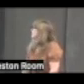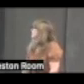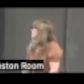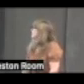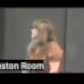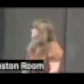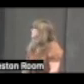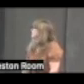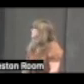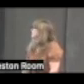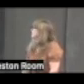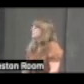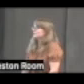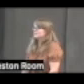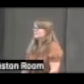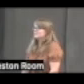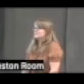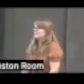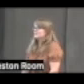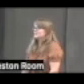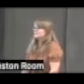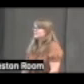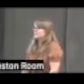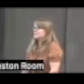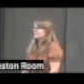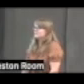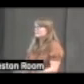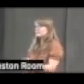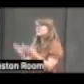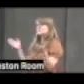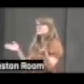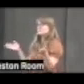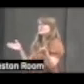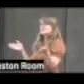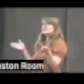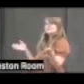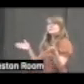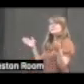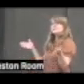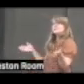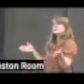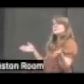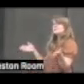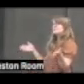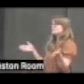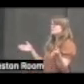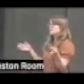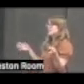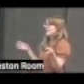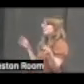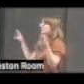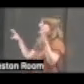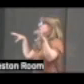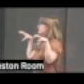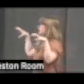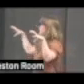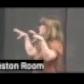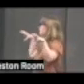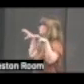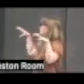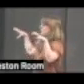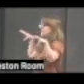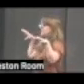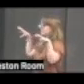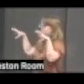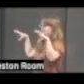and then we measured female preference again so that we could see her preference before competition and potentially how